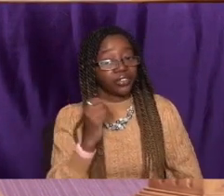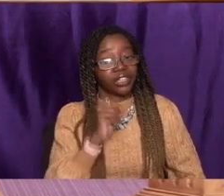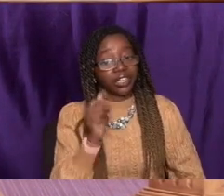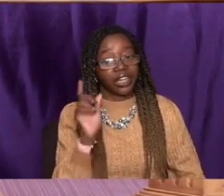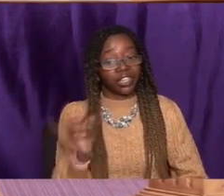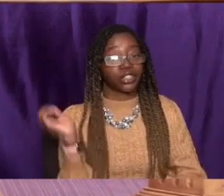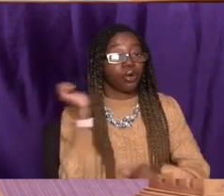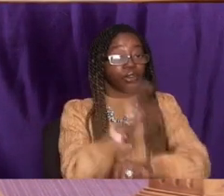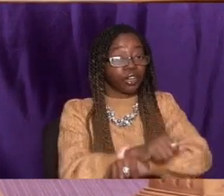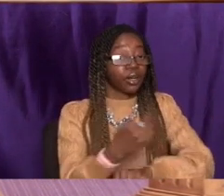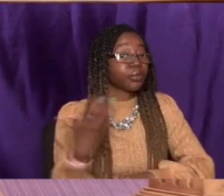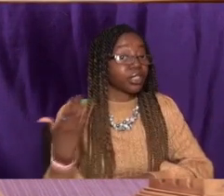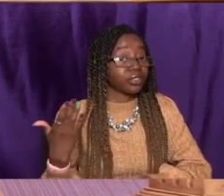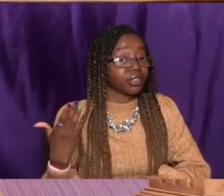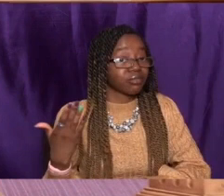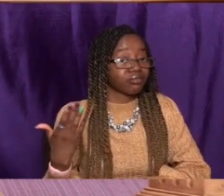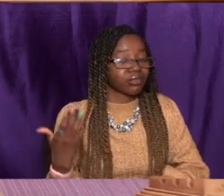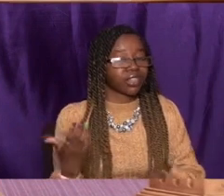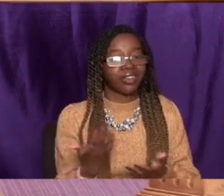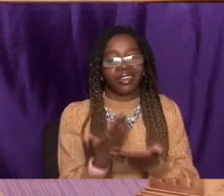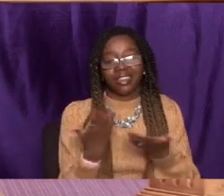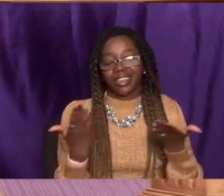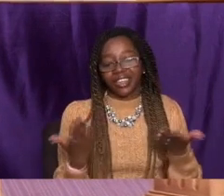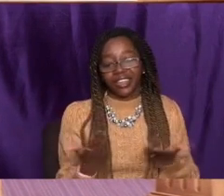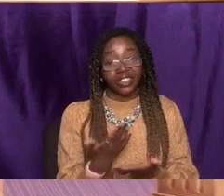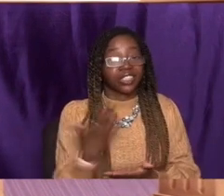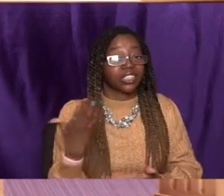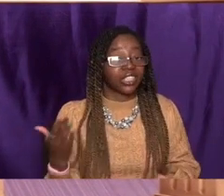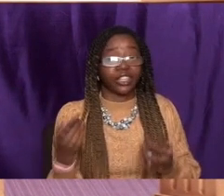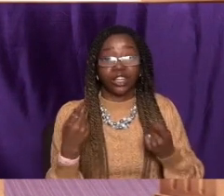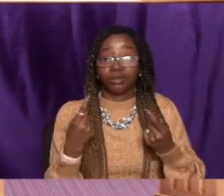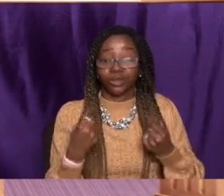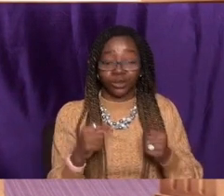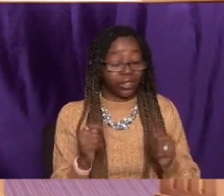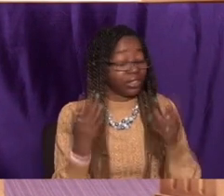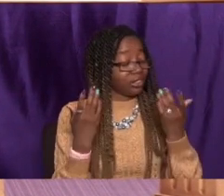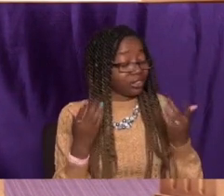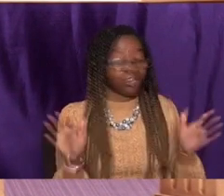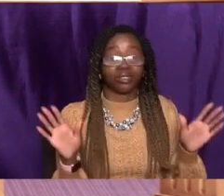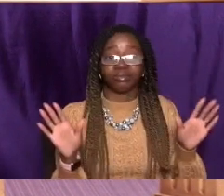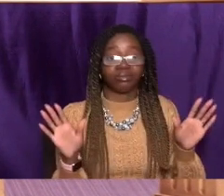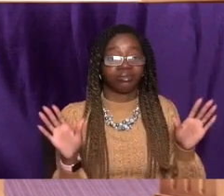stuff. And here's the shout I'm trying to get done.